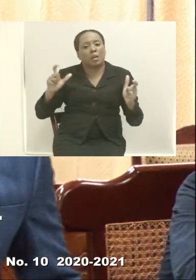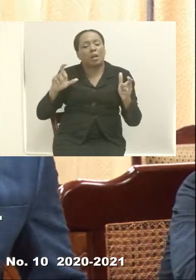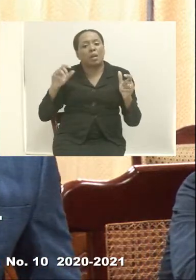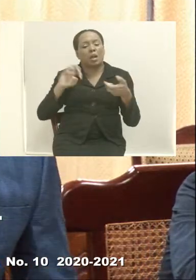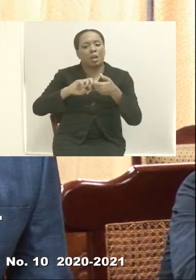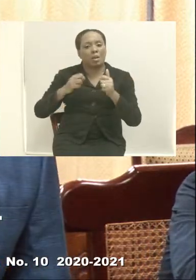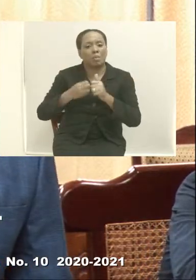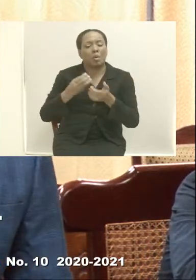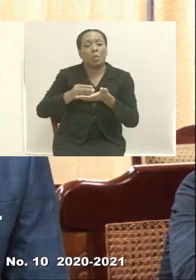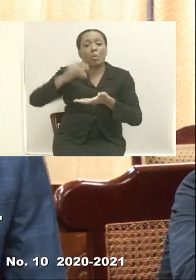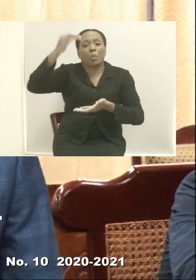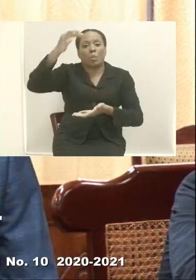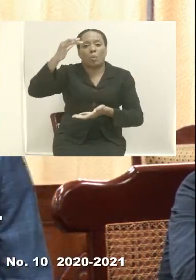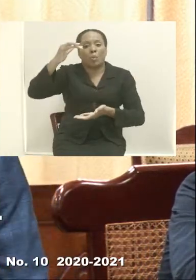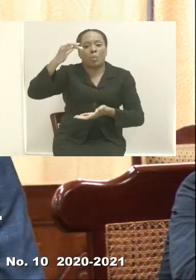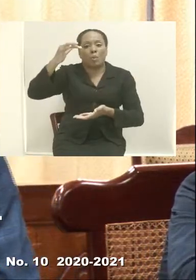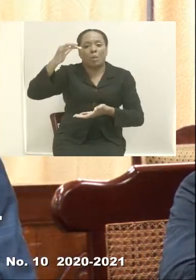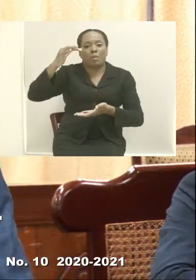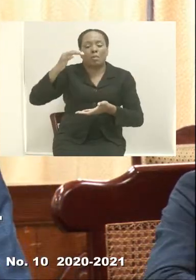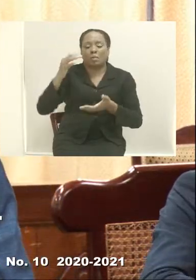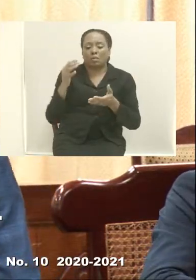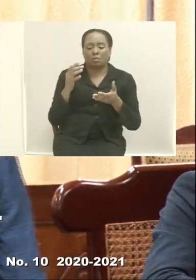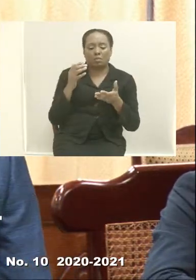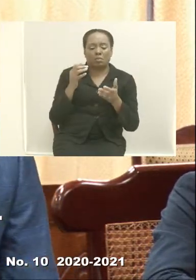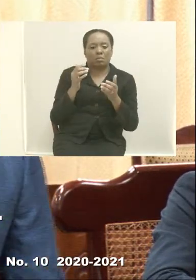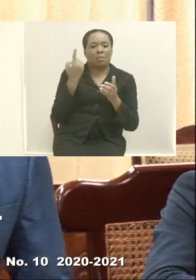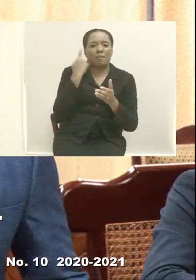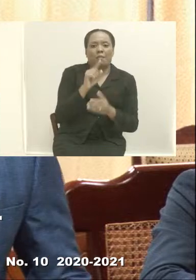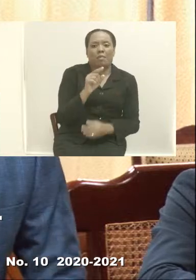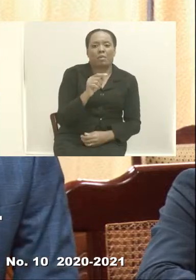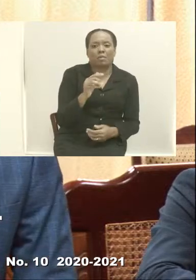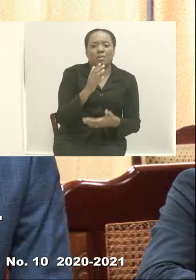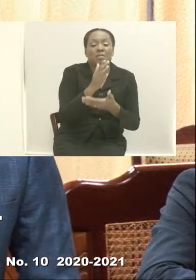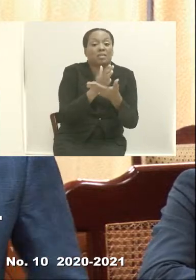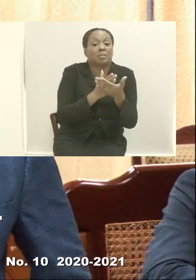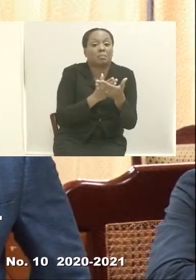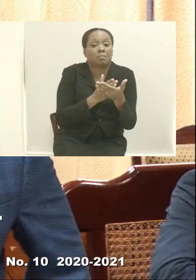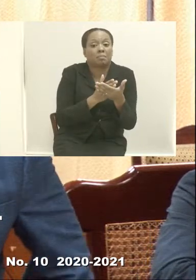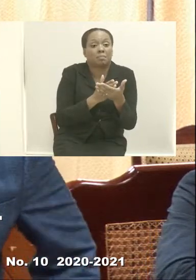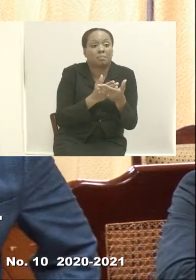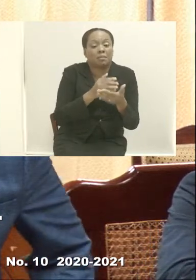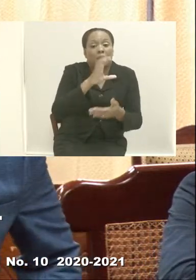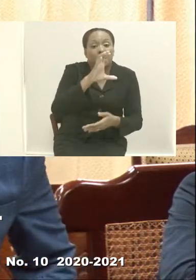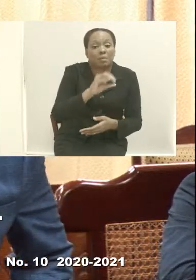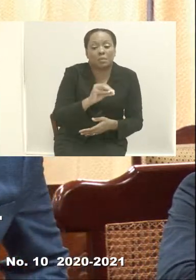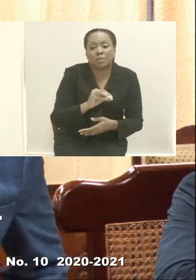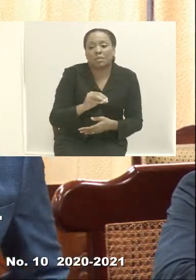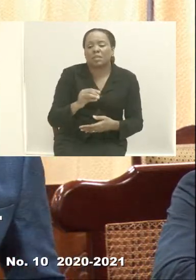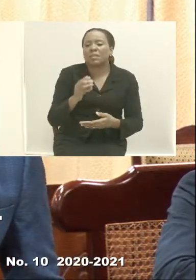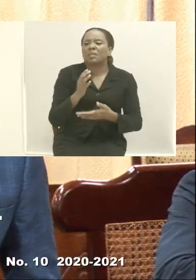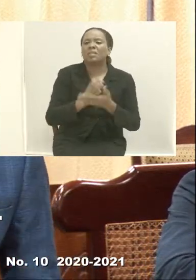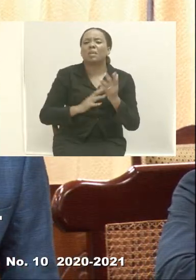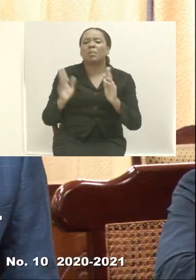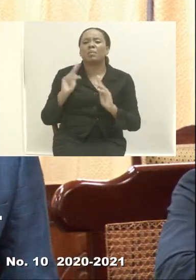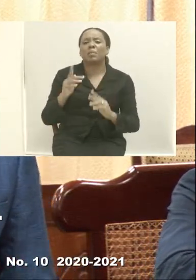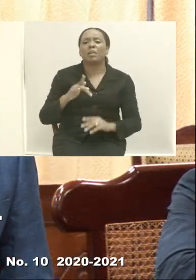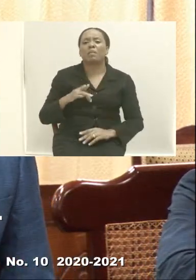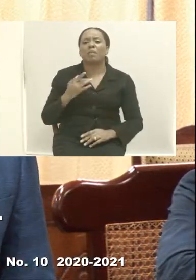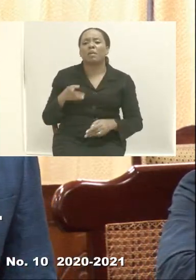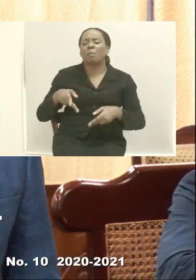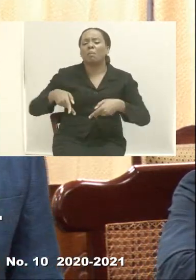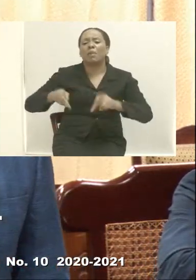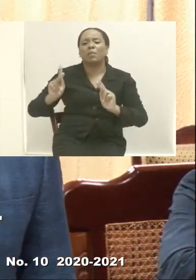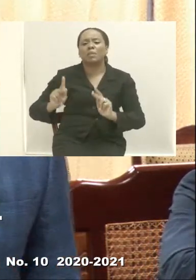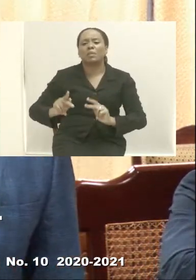certain elements of corporate Barbados, wealth consolidation among certain privileged elements in the economy,